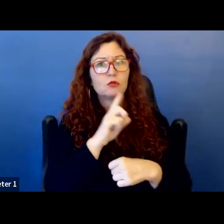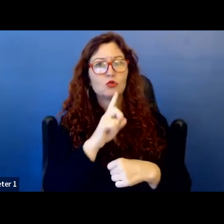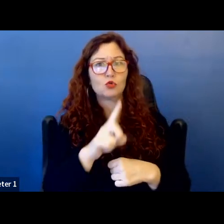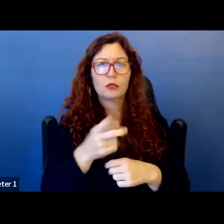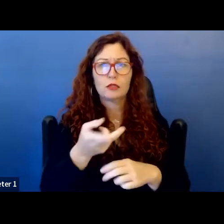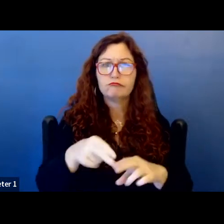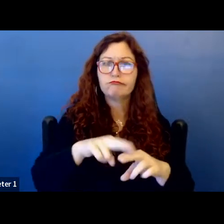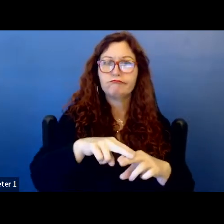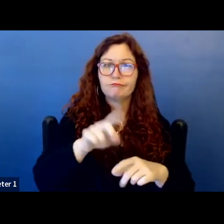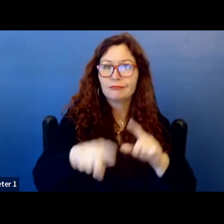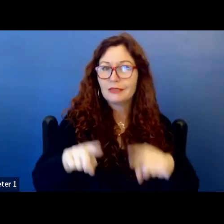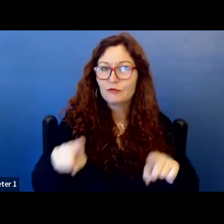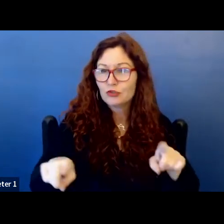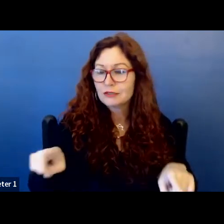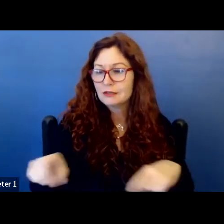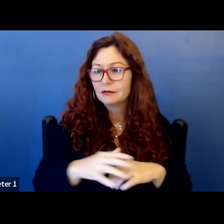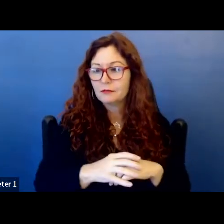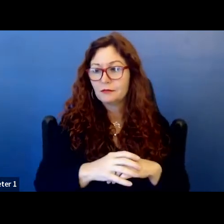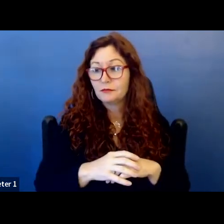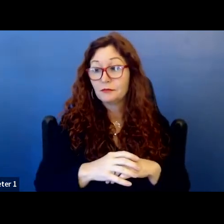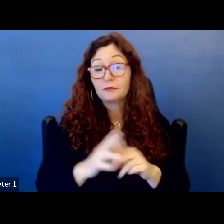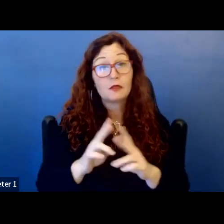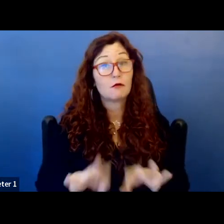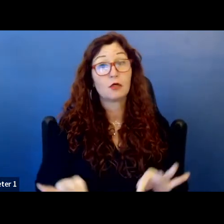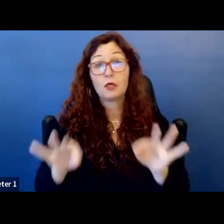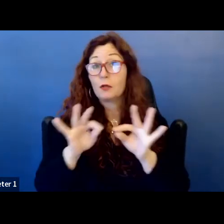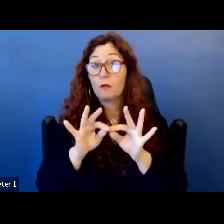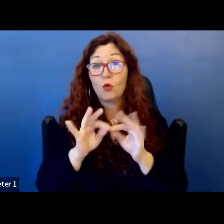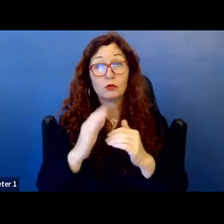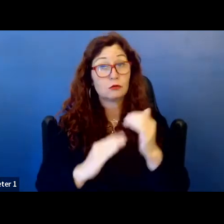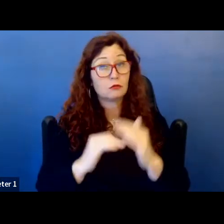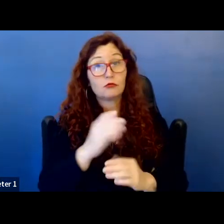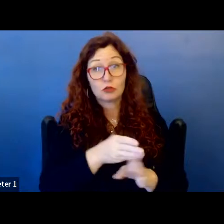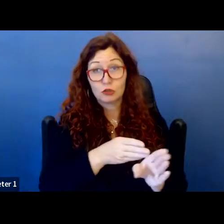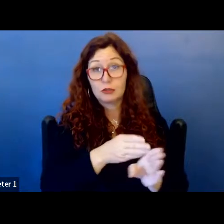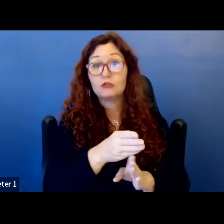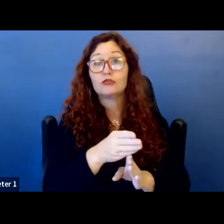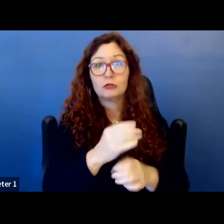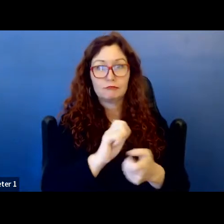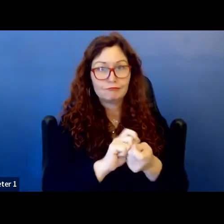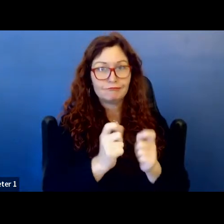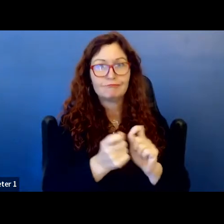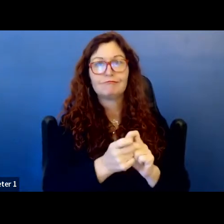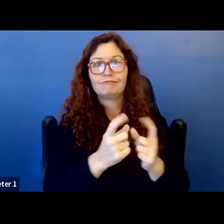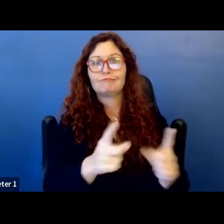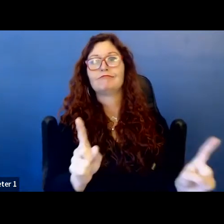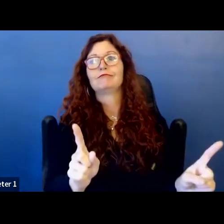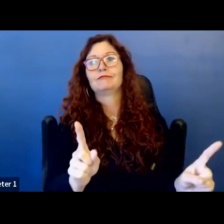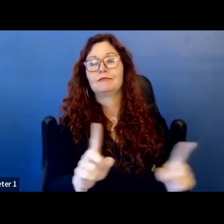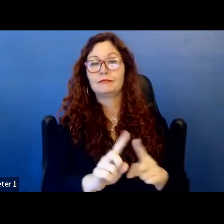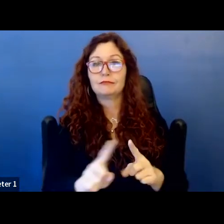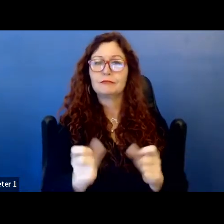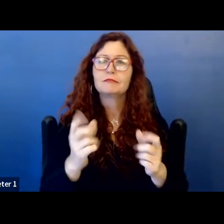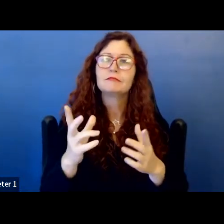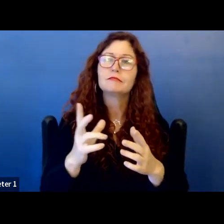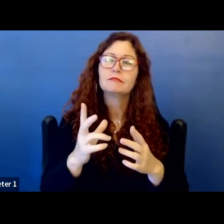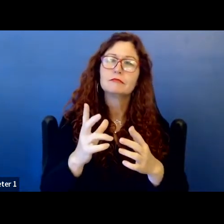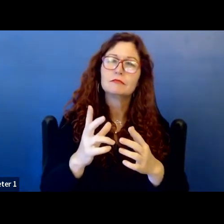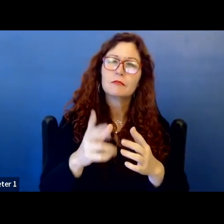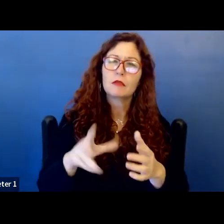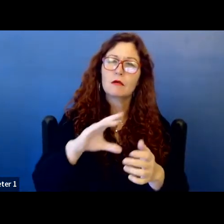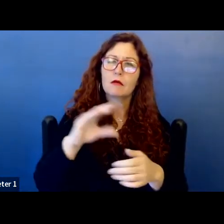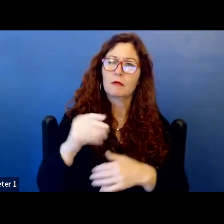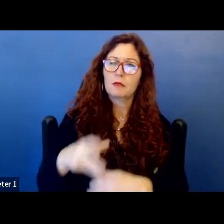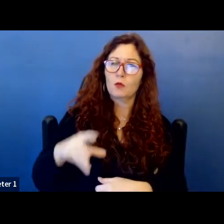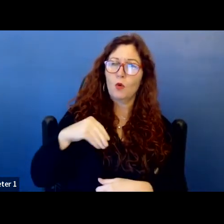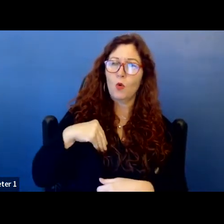they continue to be critical to the construction industry moving the needle on this issue we also need more project owners and major construction companies to mirror southern